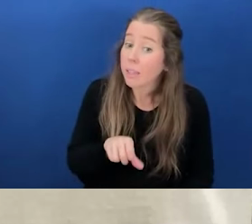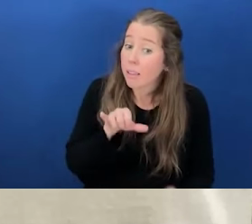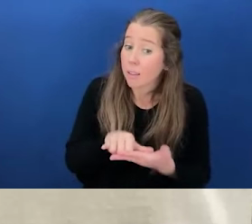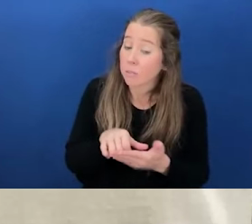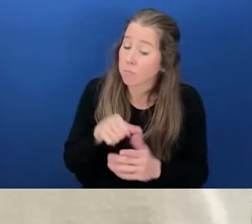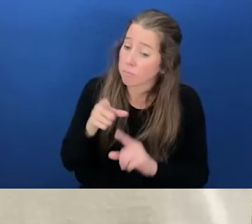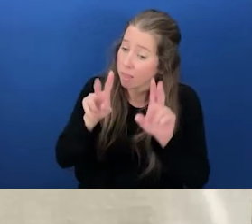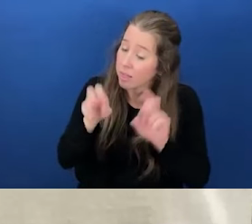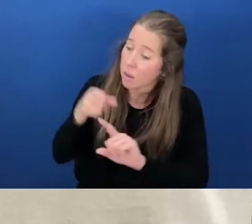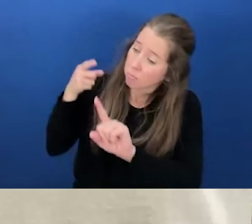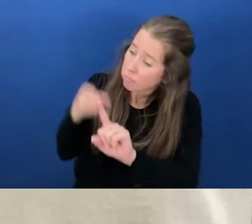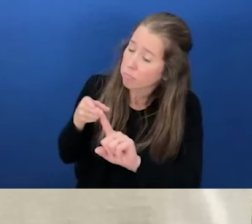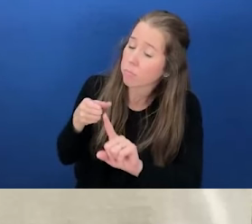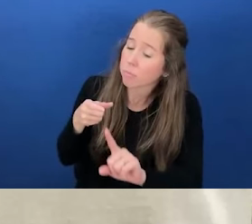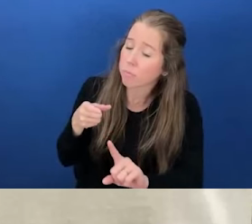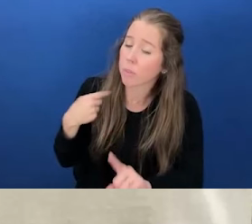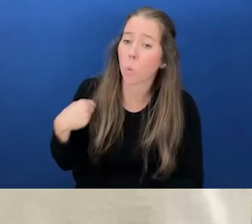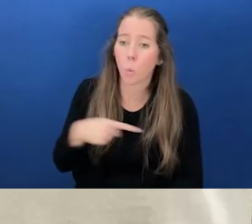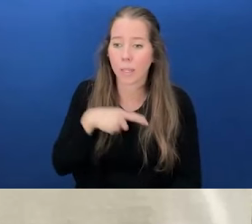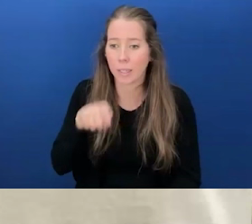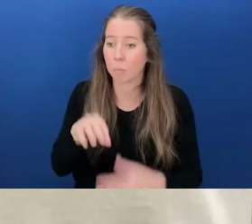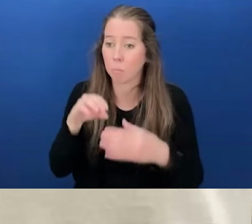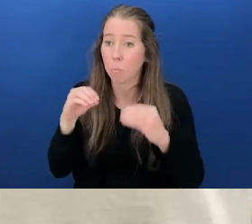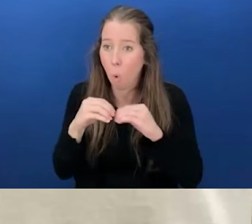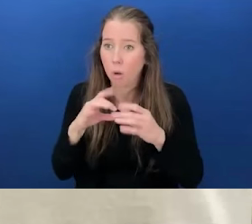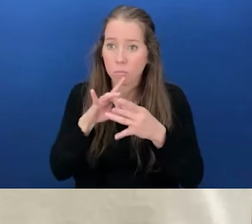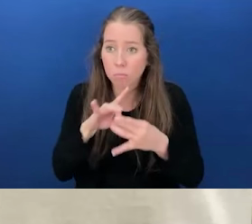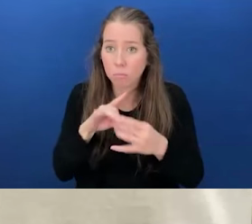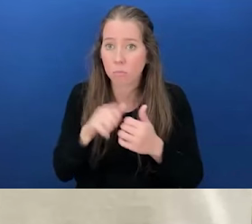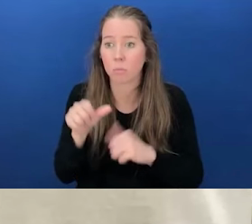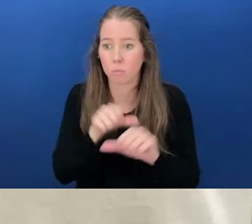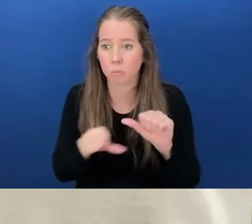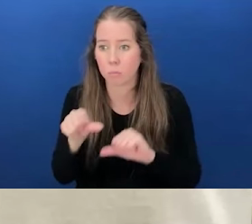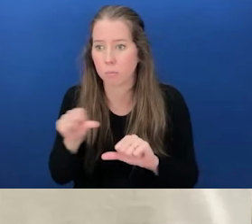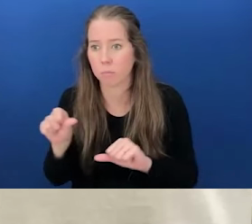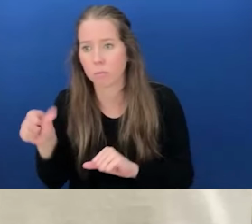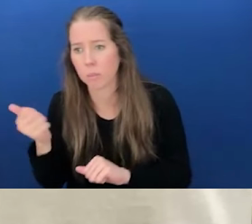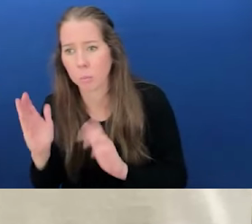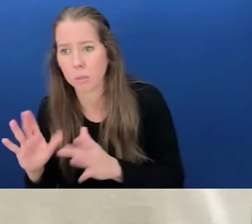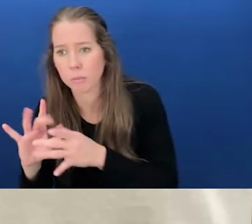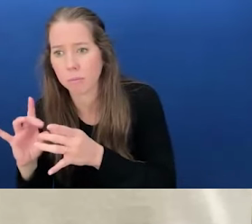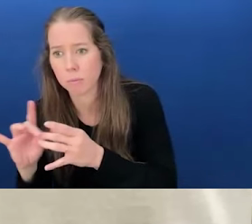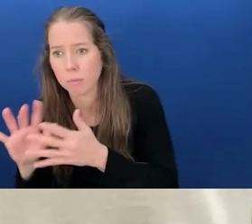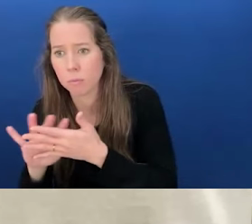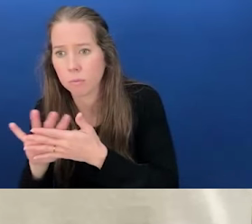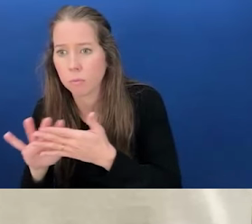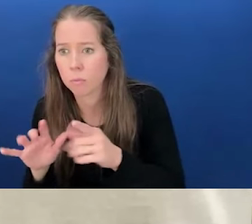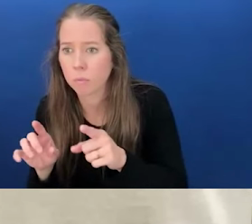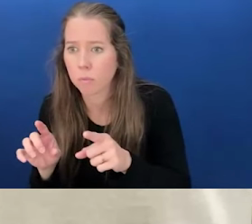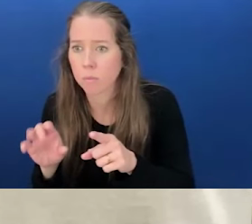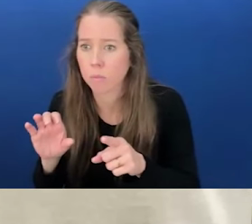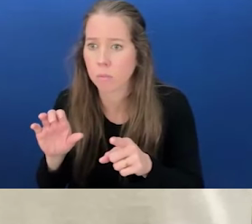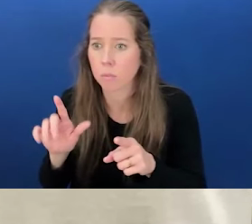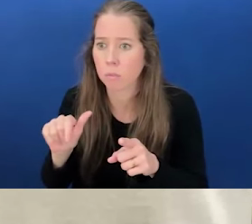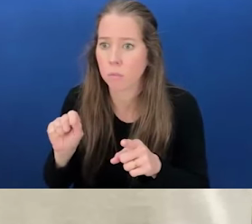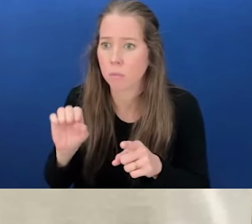of the themes is that we need to be more in relationship with each But other. then when we get it, But the classified people, I'm sorry, they make